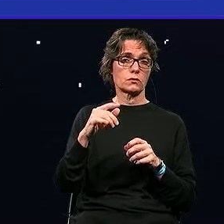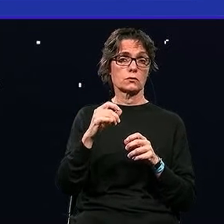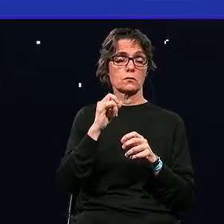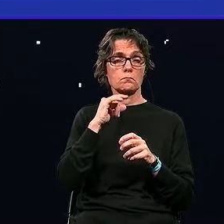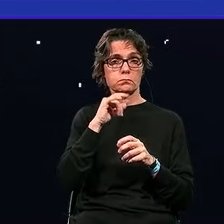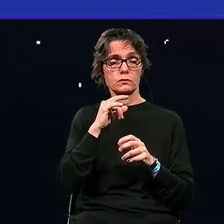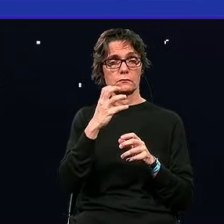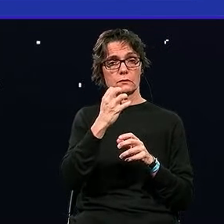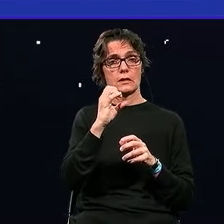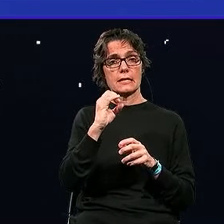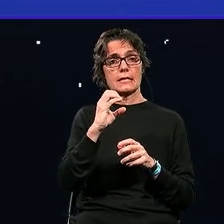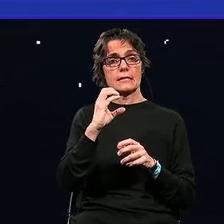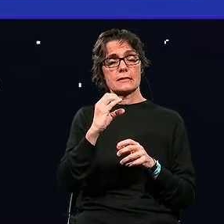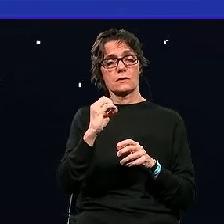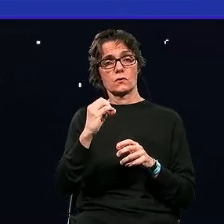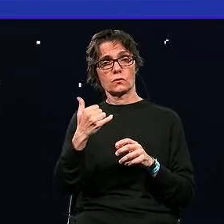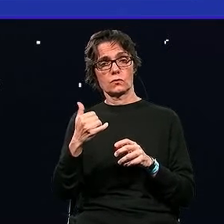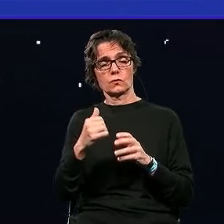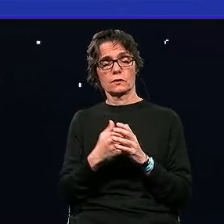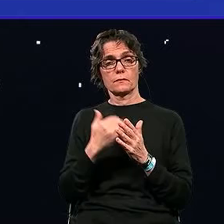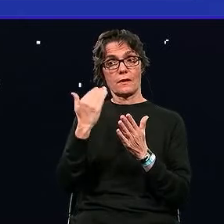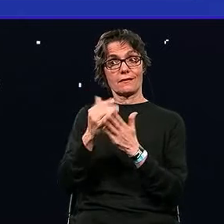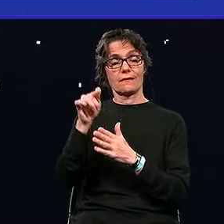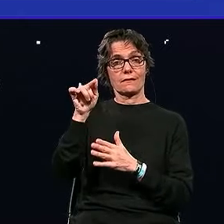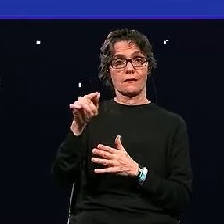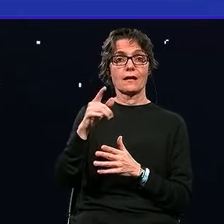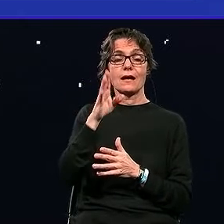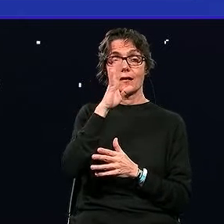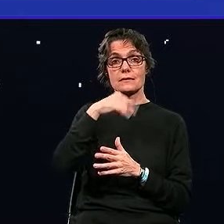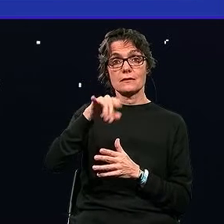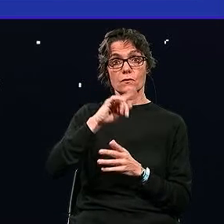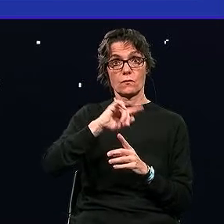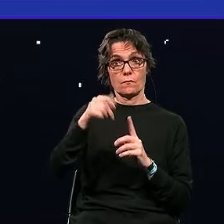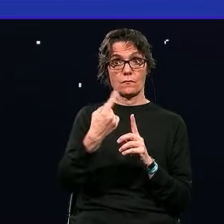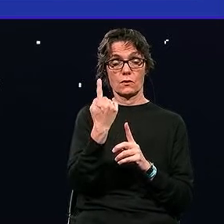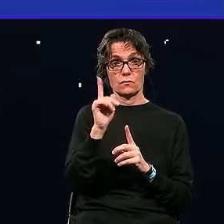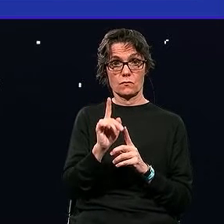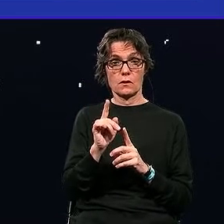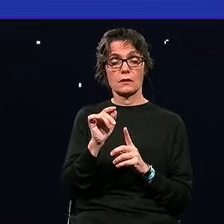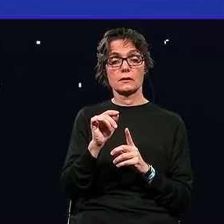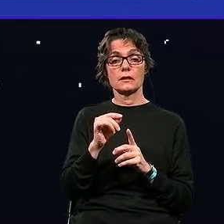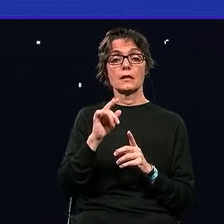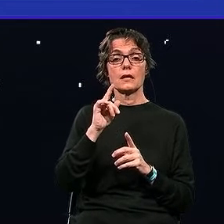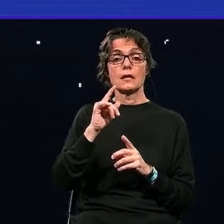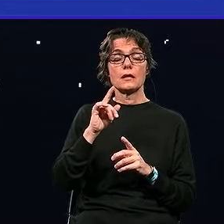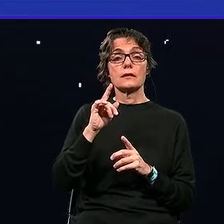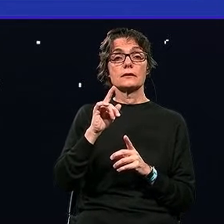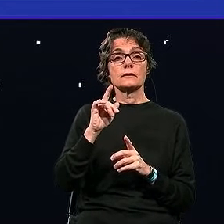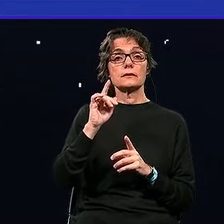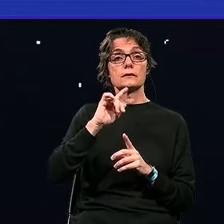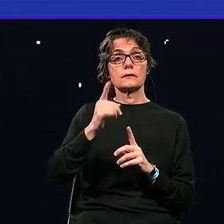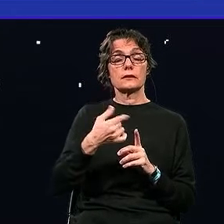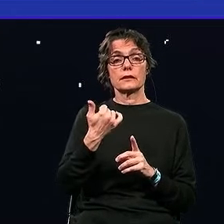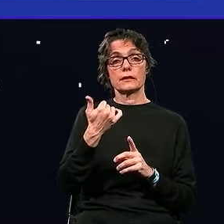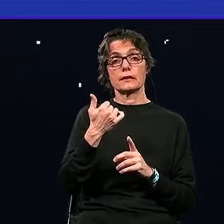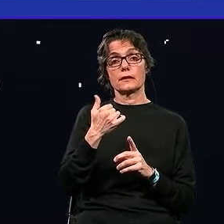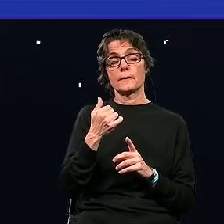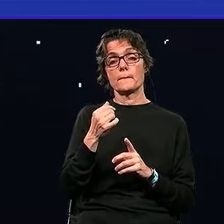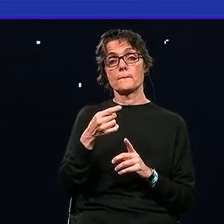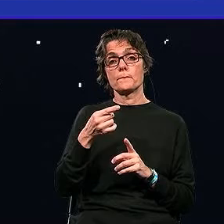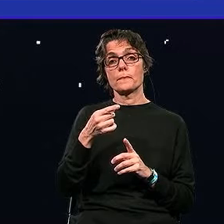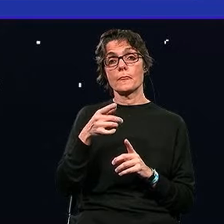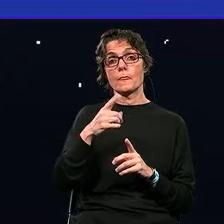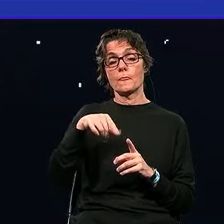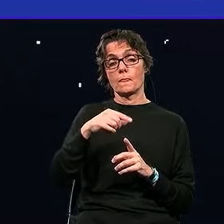out carbon dioxide. Of course, if we do another 8 years, in year number 9, that would be 2030, we would have to be